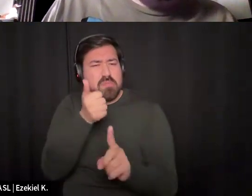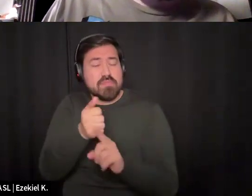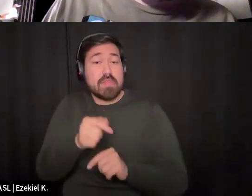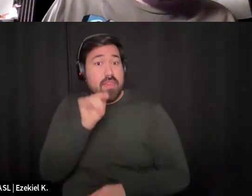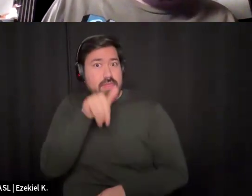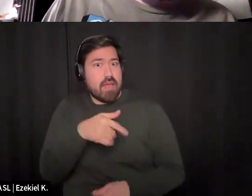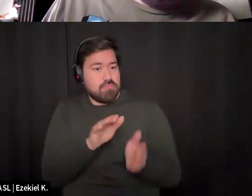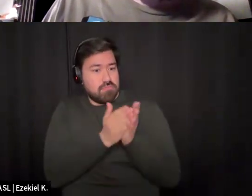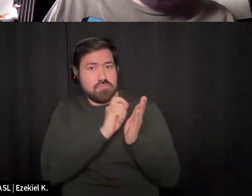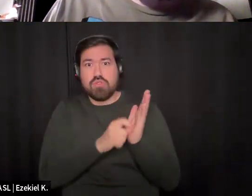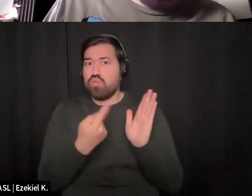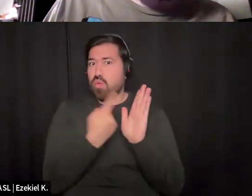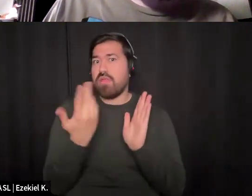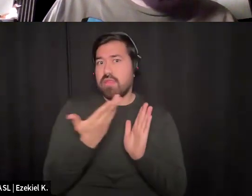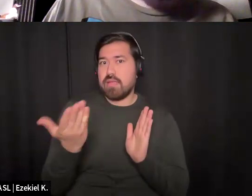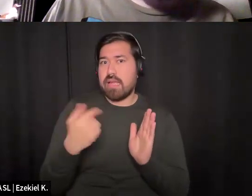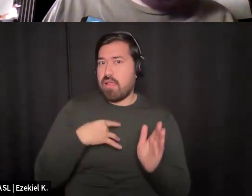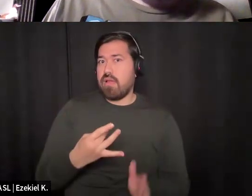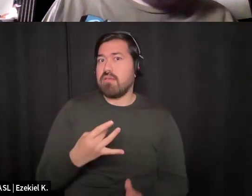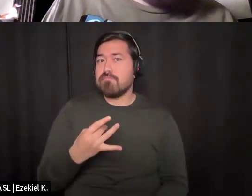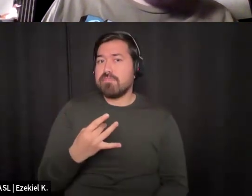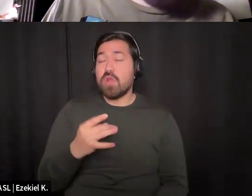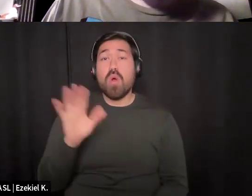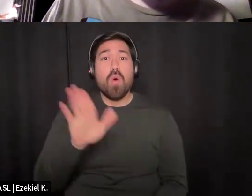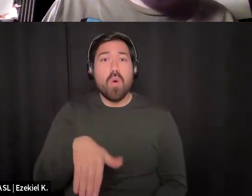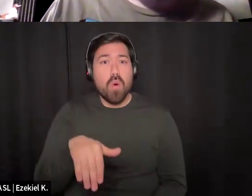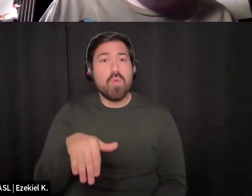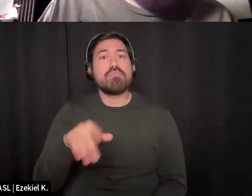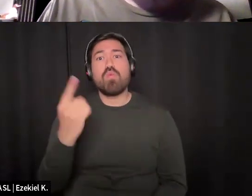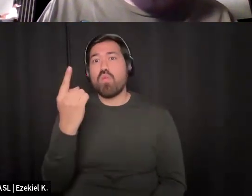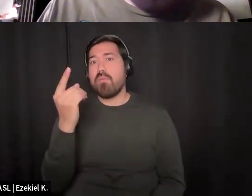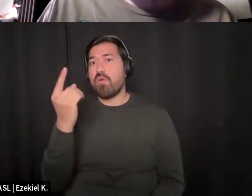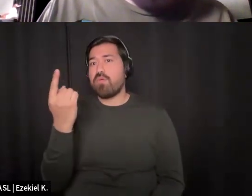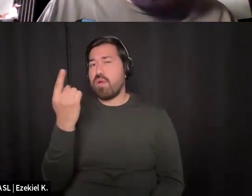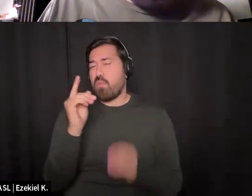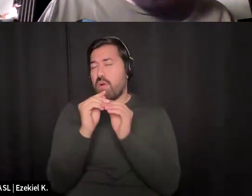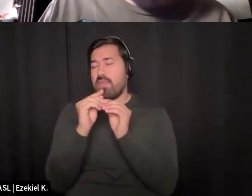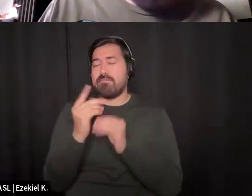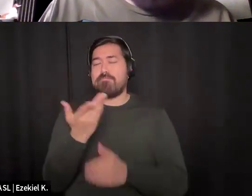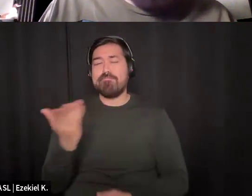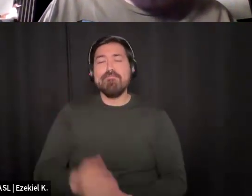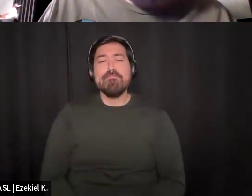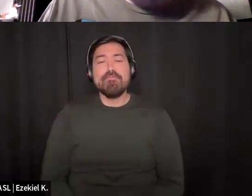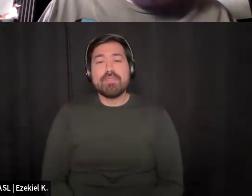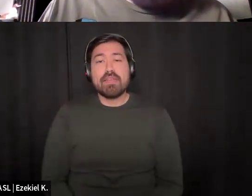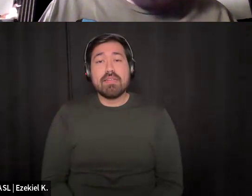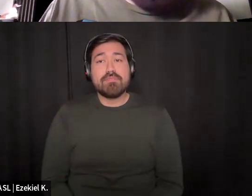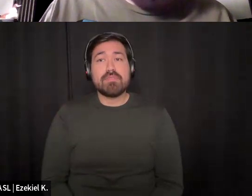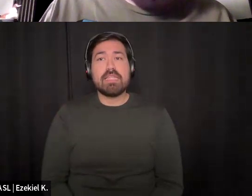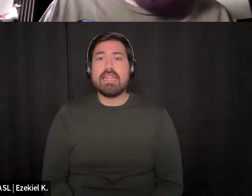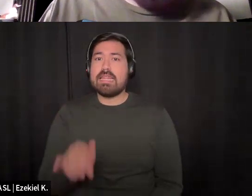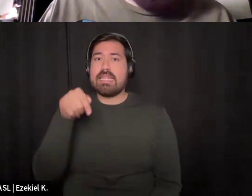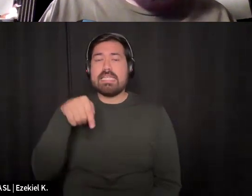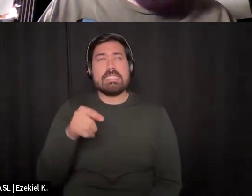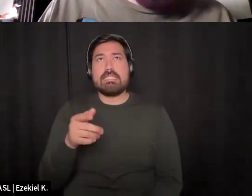this is one thing that I really like to do. Yeah. And I had one other thing. Yeah. And this comes